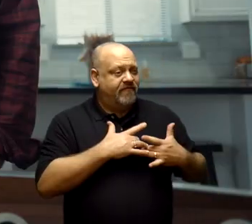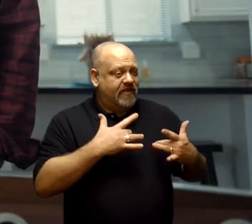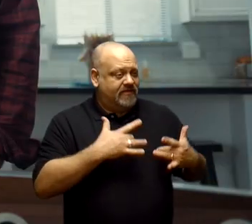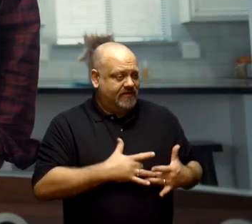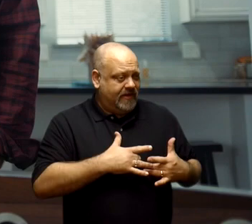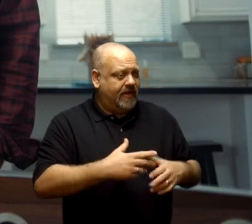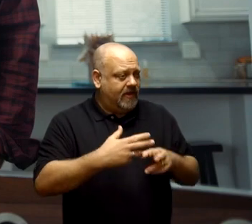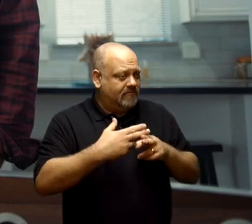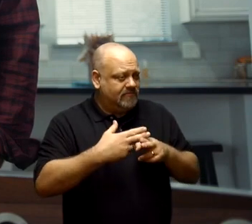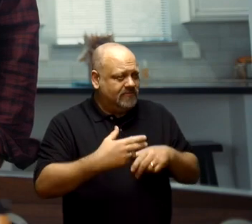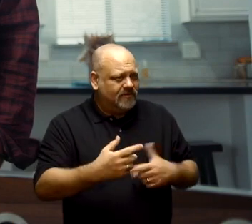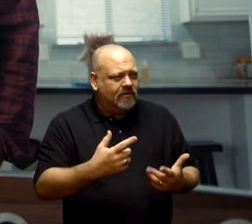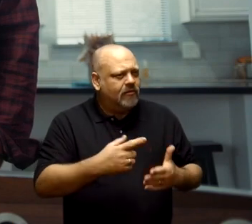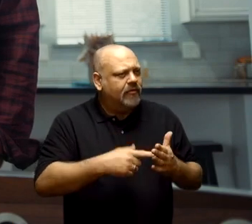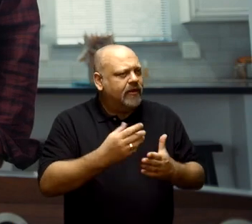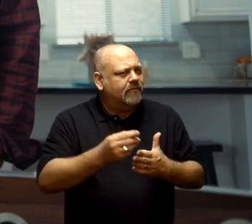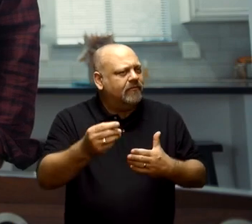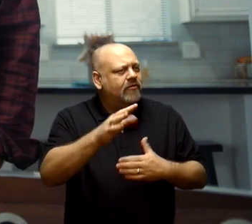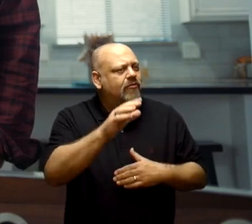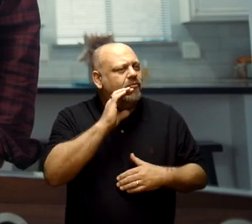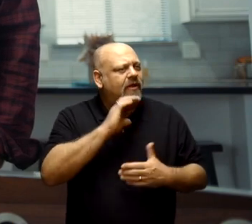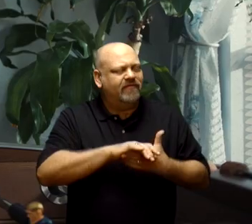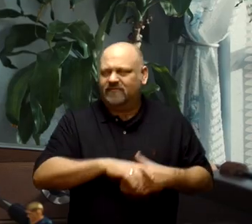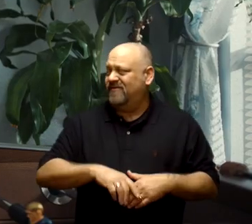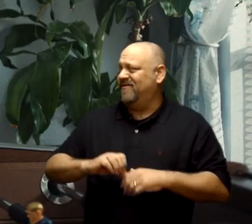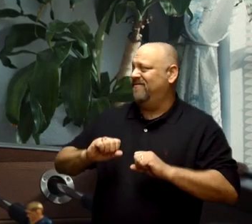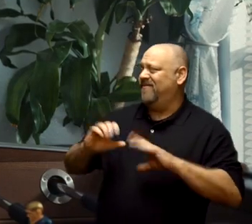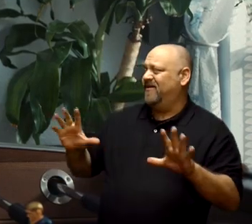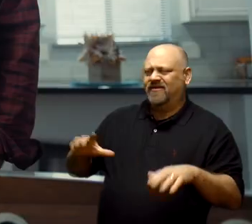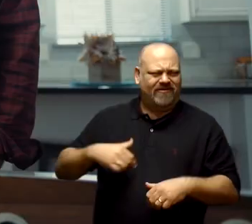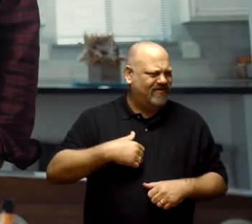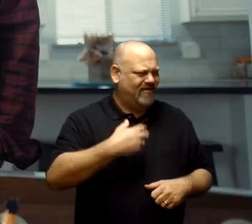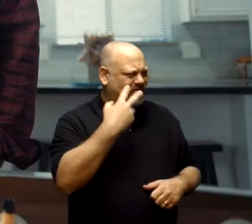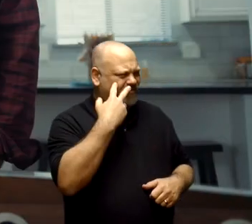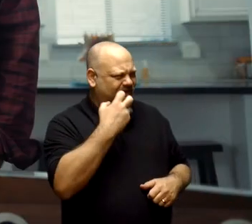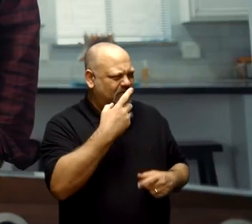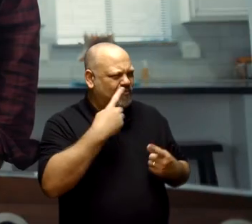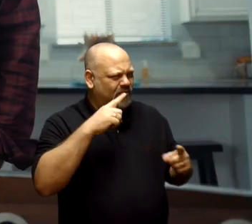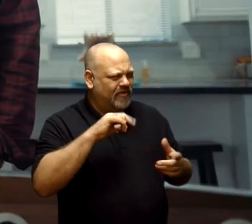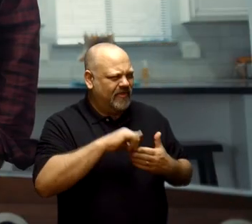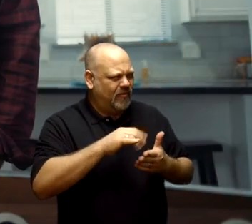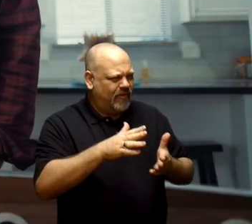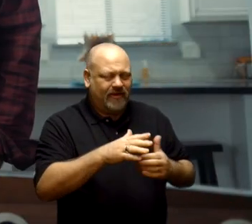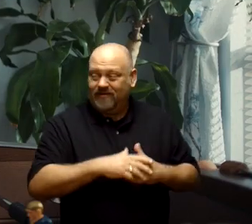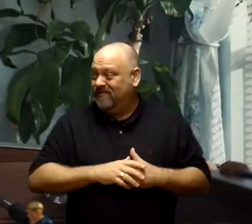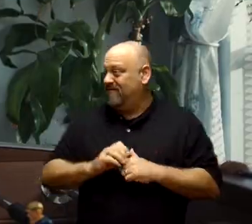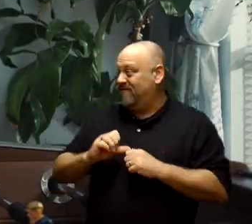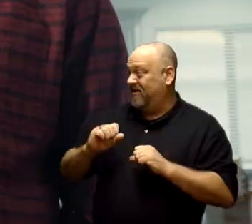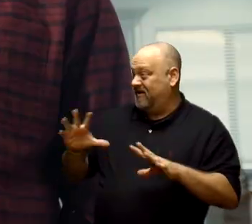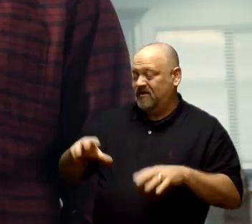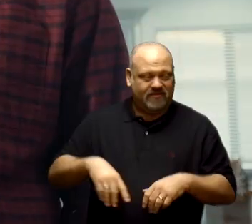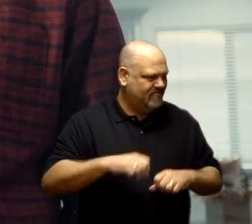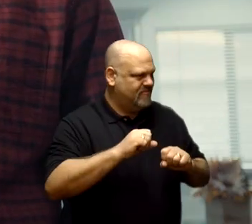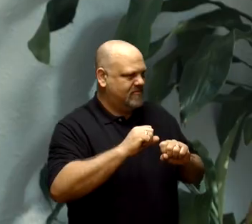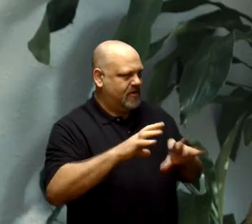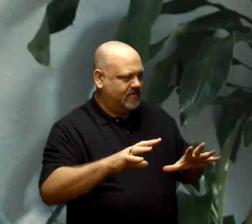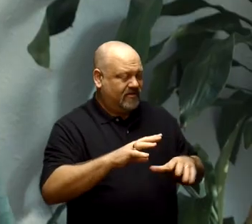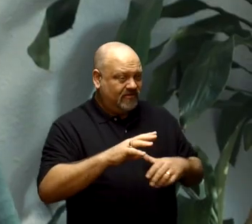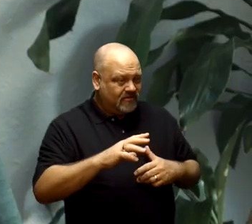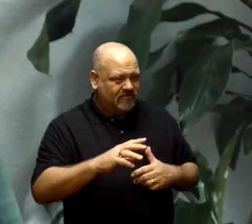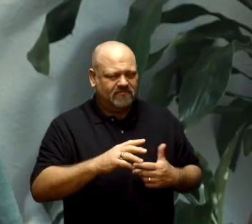So Valentine's Day is coming up. What are you getting your wife? Nothing. I don't think it works that way. Nothing? Nothing.